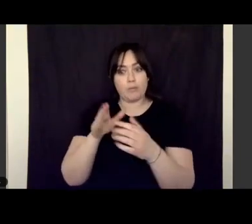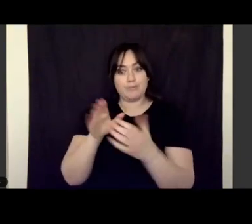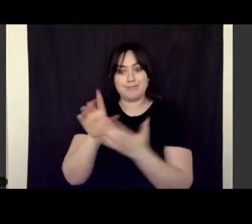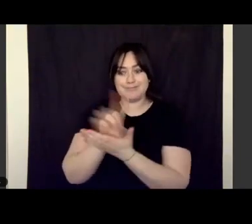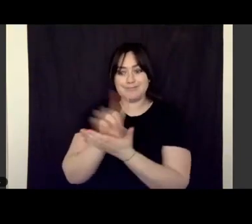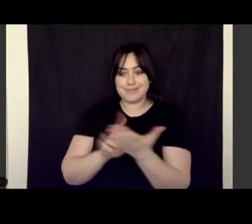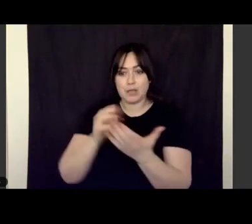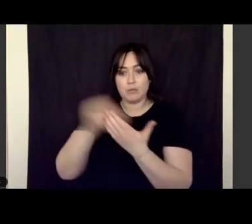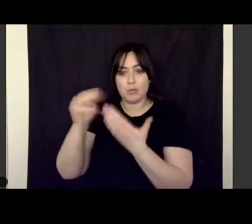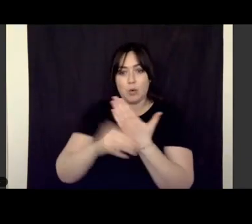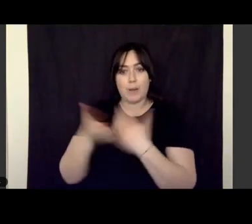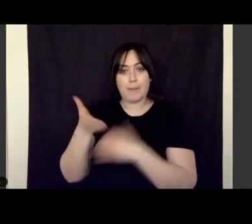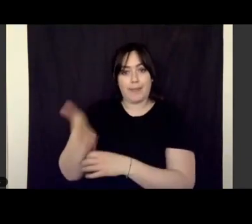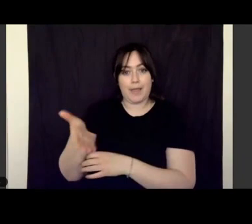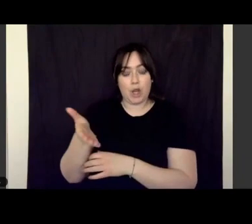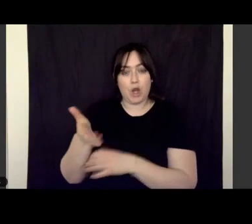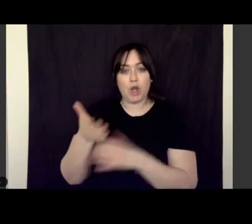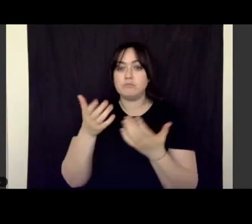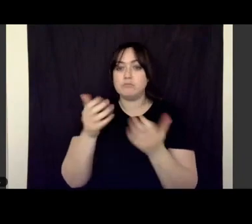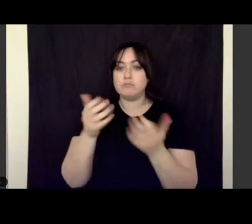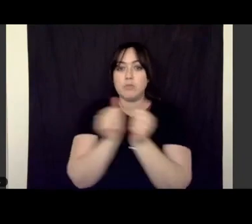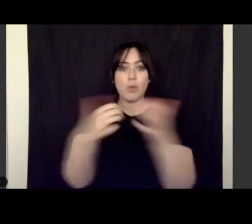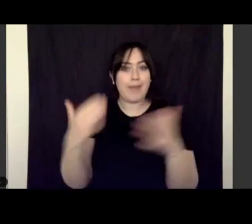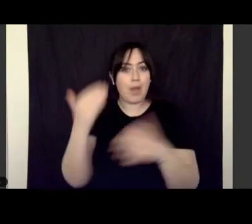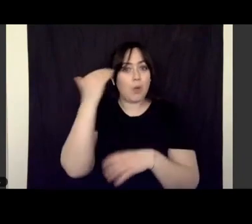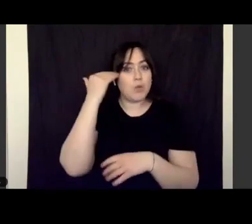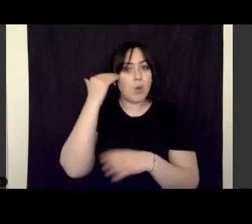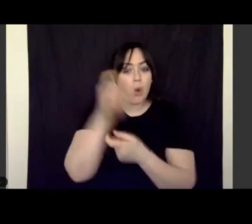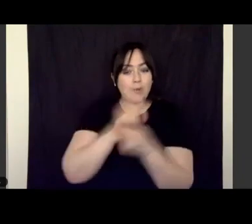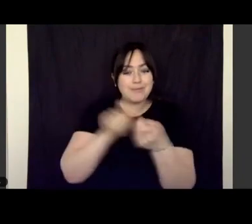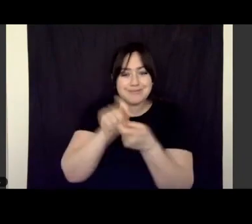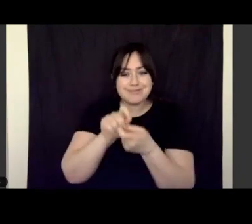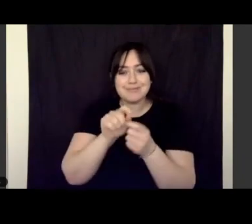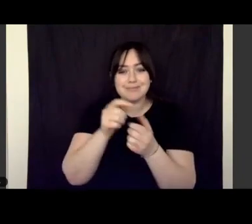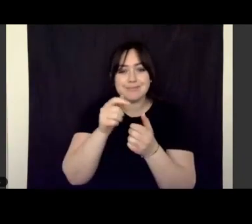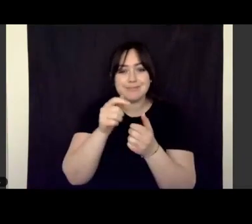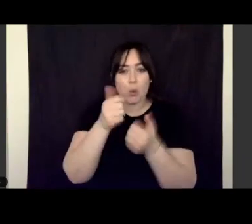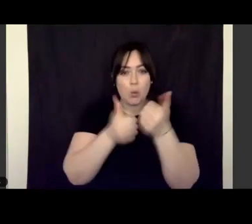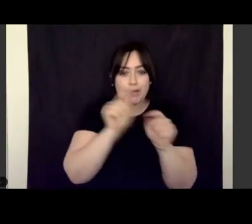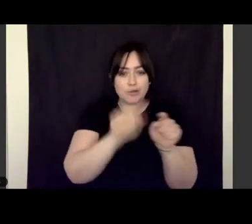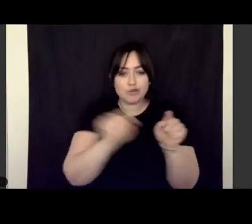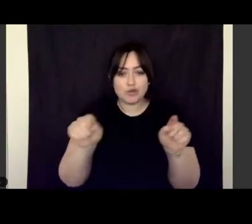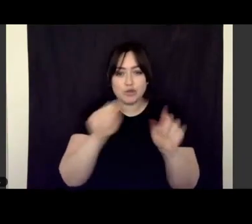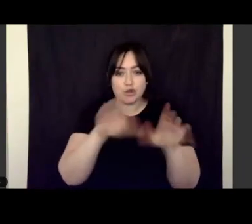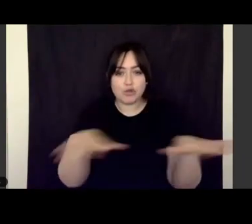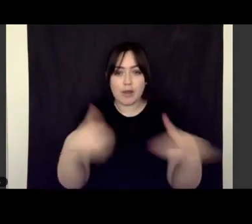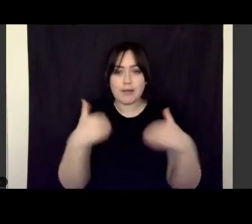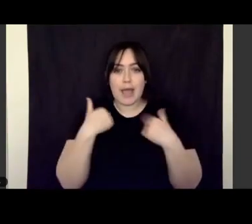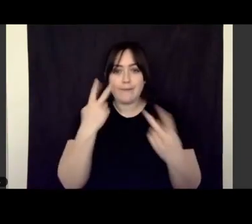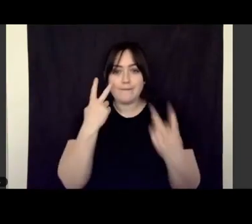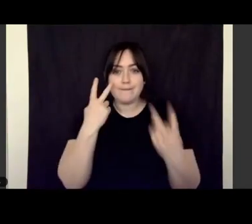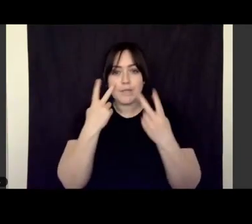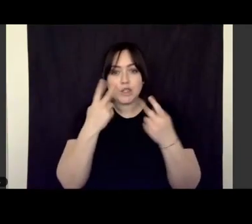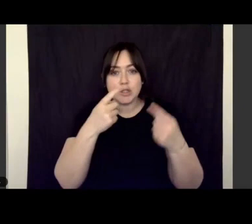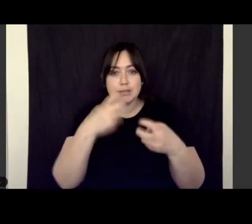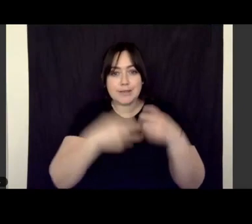there, without knowing exactly which child has a vision difficulty, I might know that I need